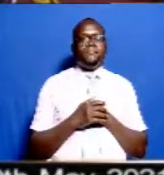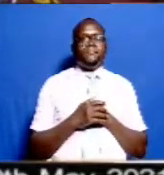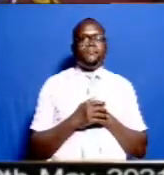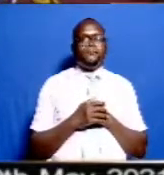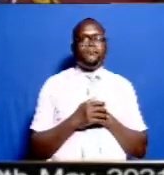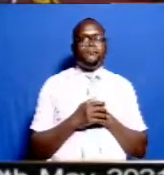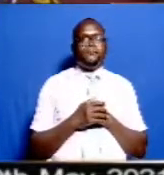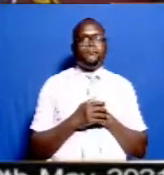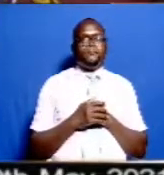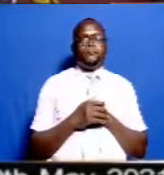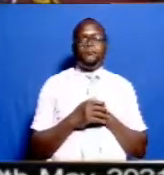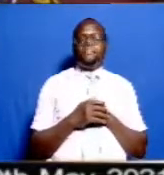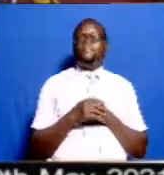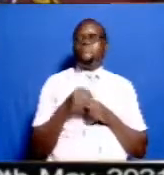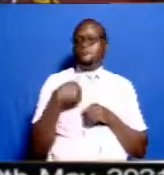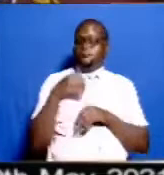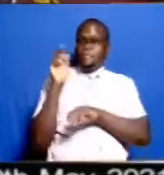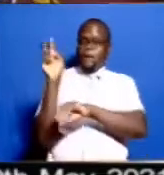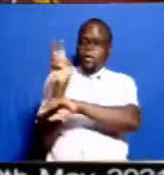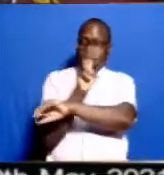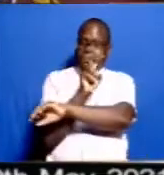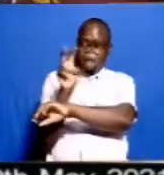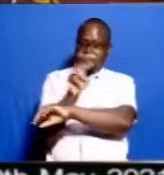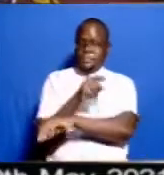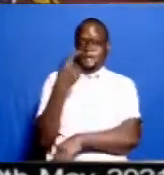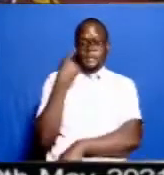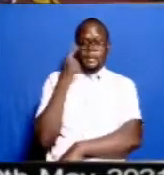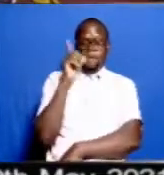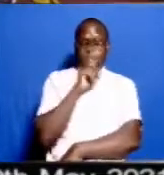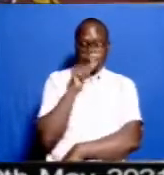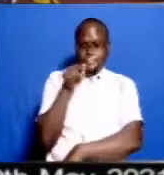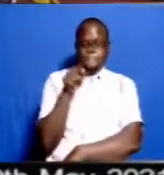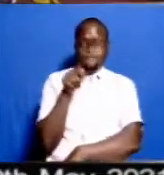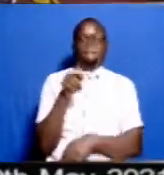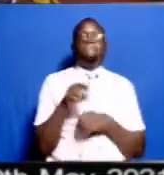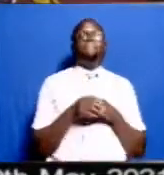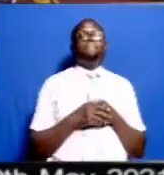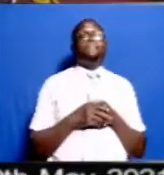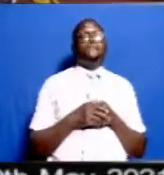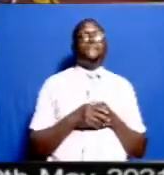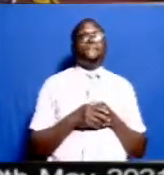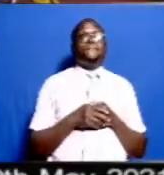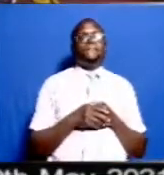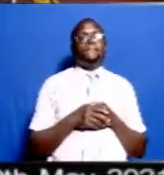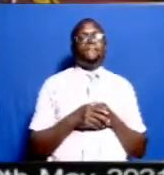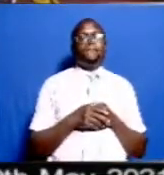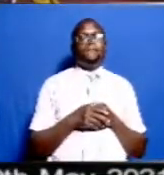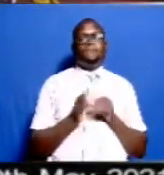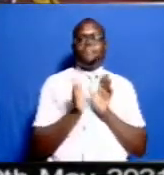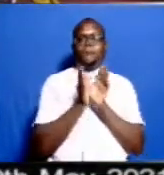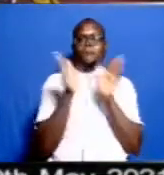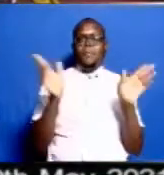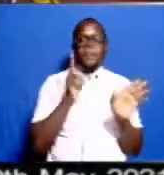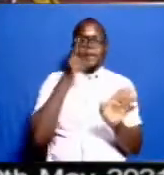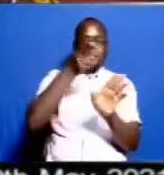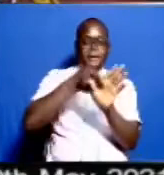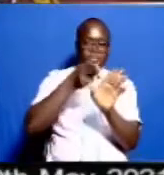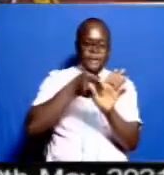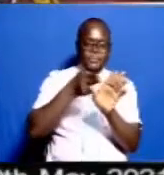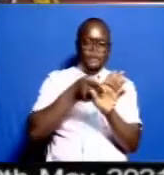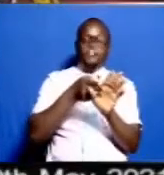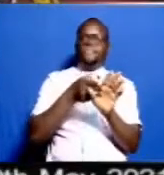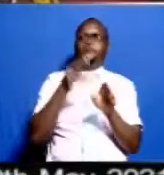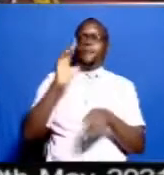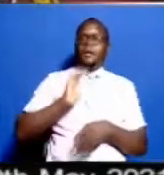as a matter of observations, Madam Speaker, on the matter of public participation,